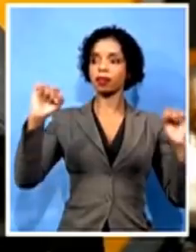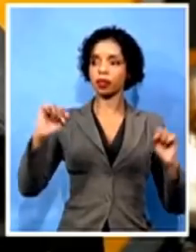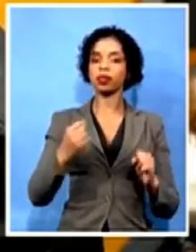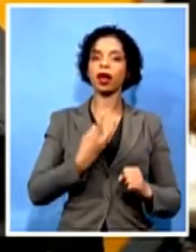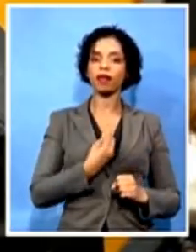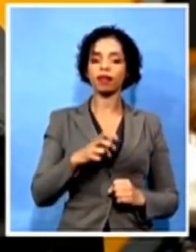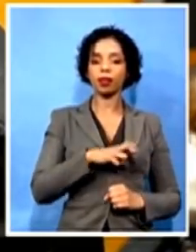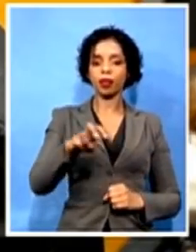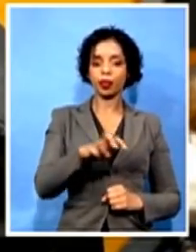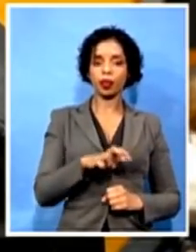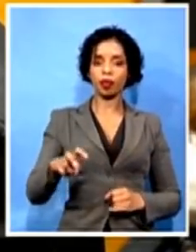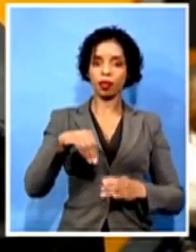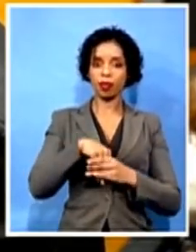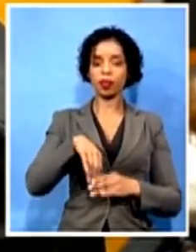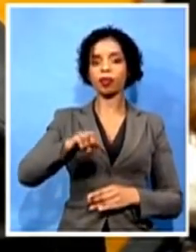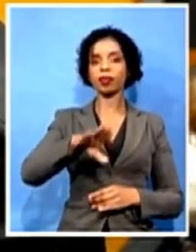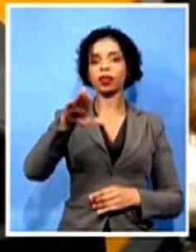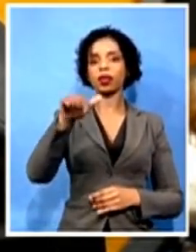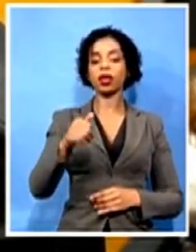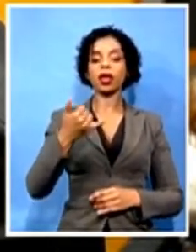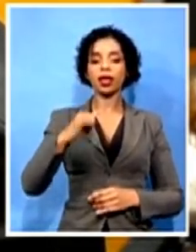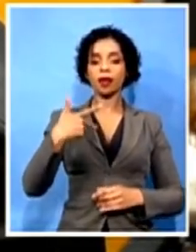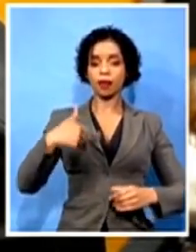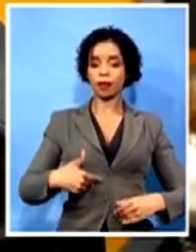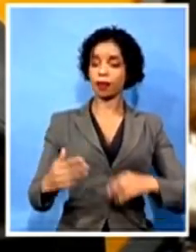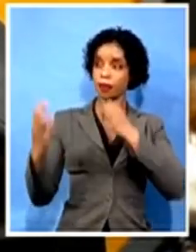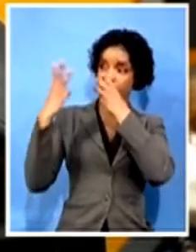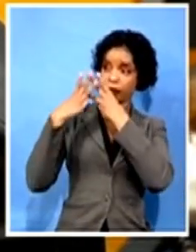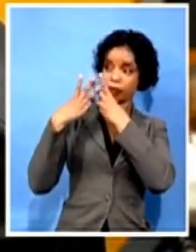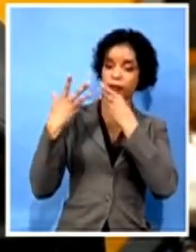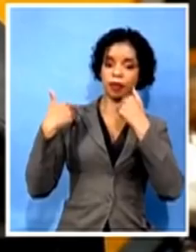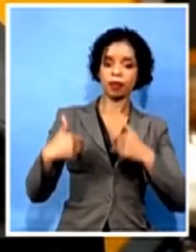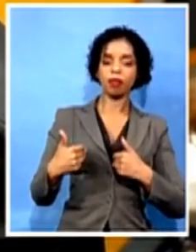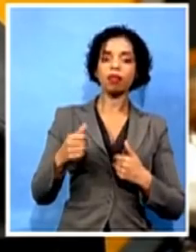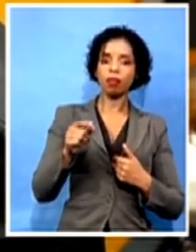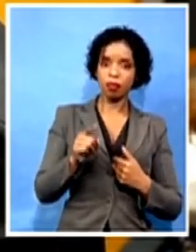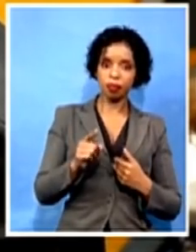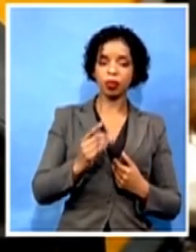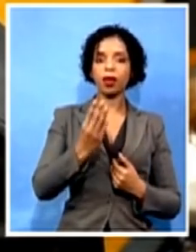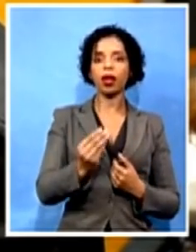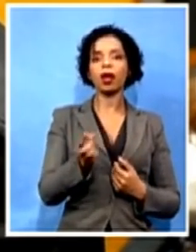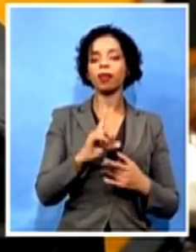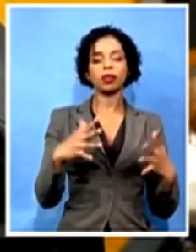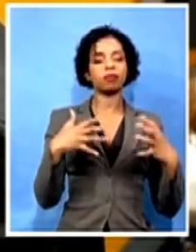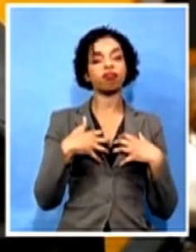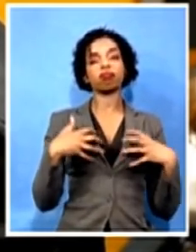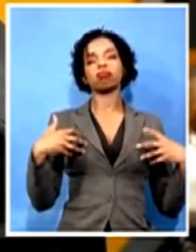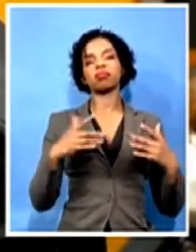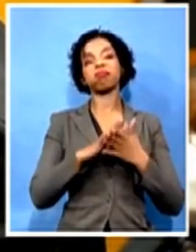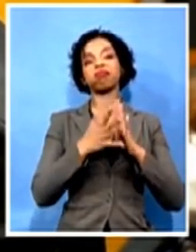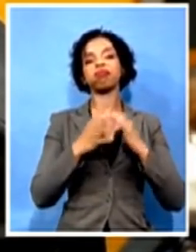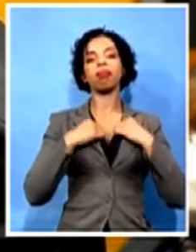I remain in custody until my matter is trialed, such detention will have a punitive and devastating effect on my life. Even if I'm acquitted, such detention will